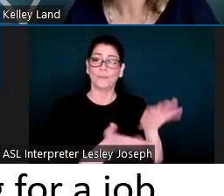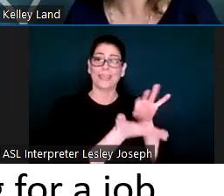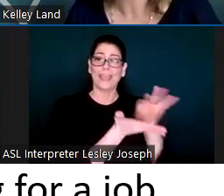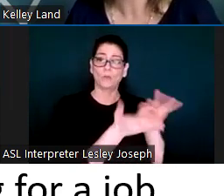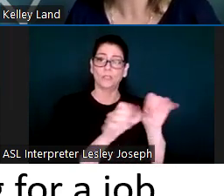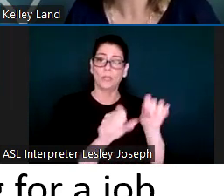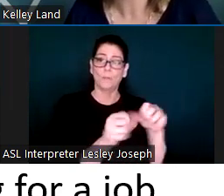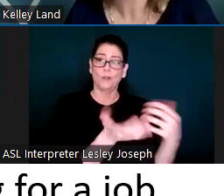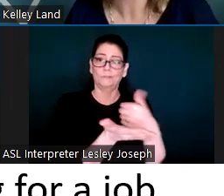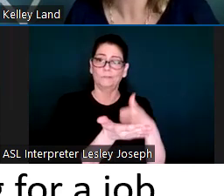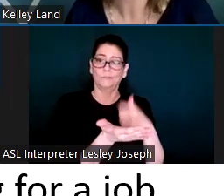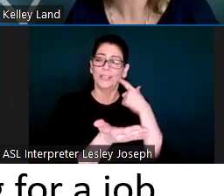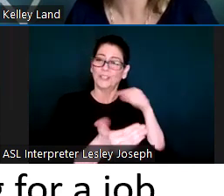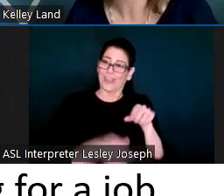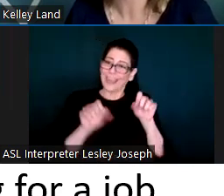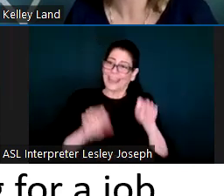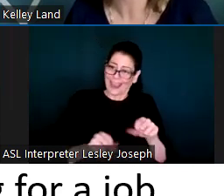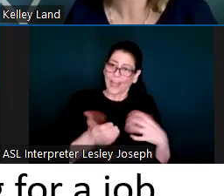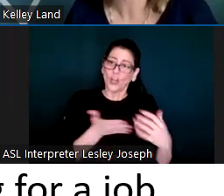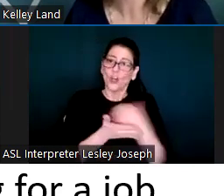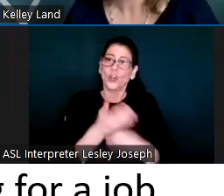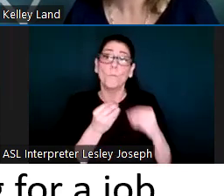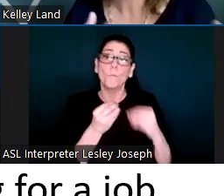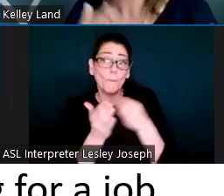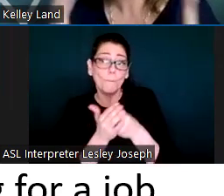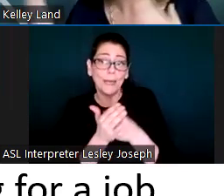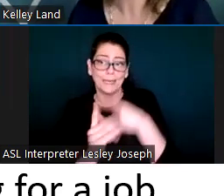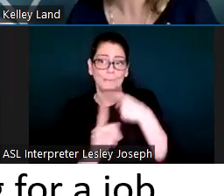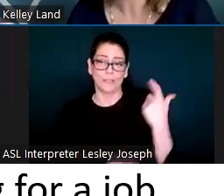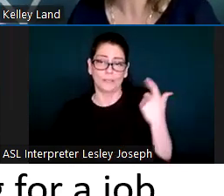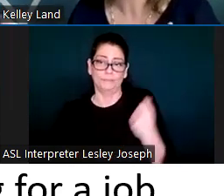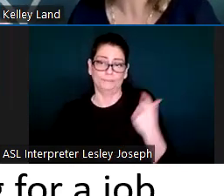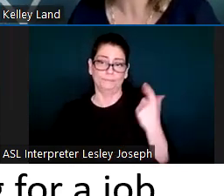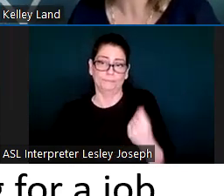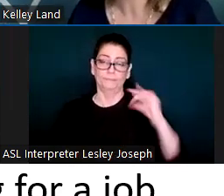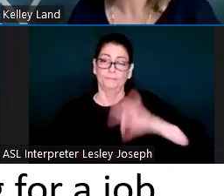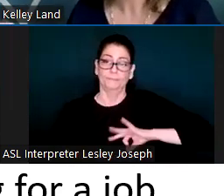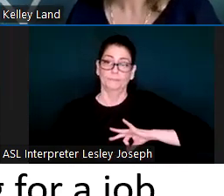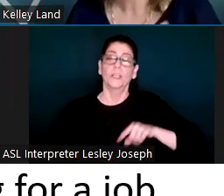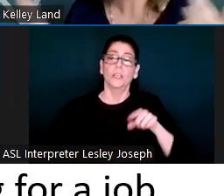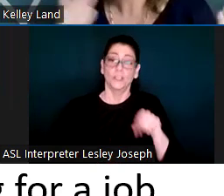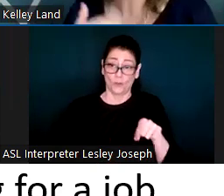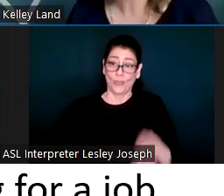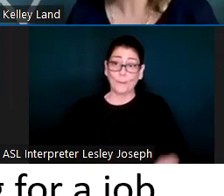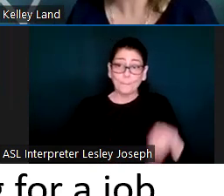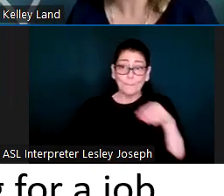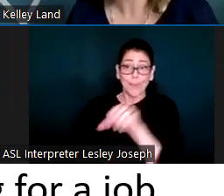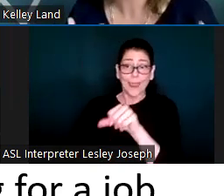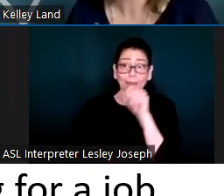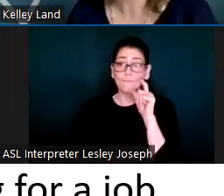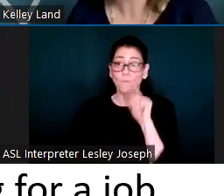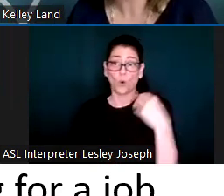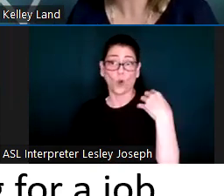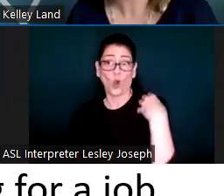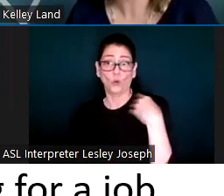money and continue to receive Social Security benefits. So now they're paying for their job coaching, but they're also still getting